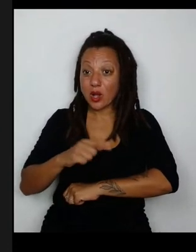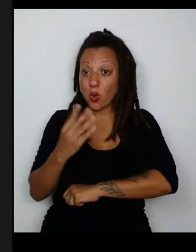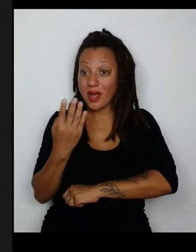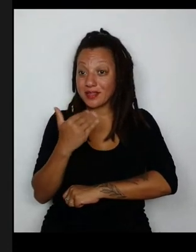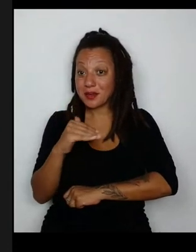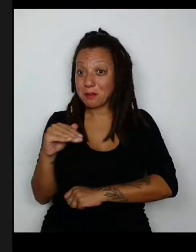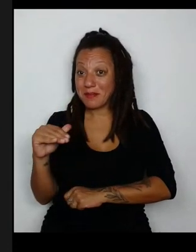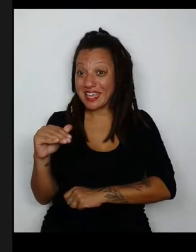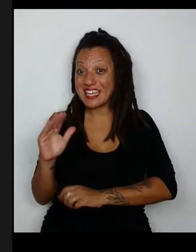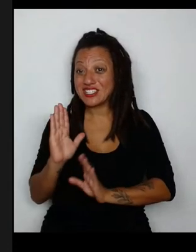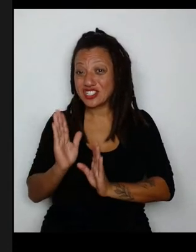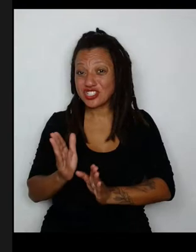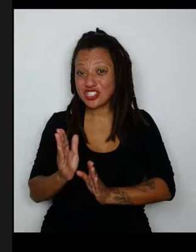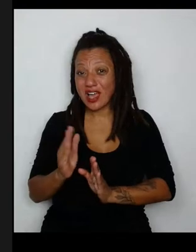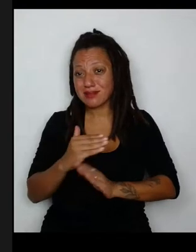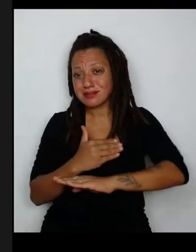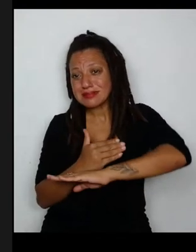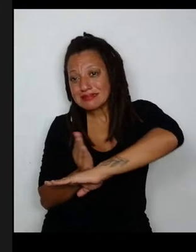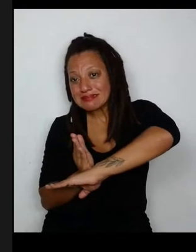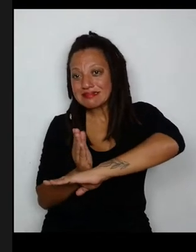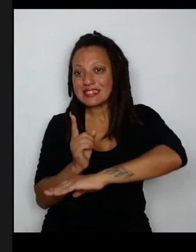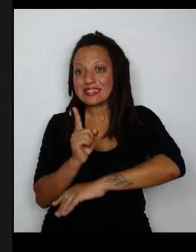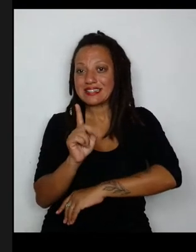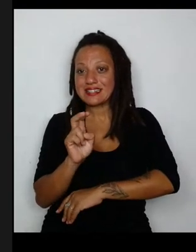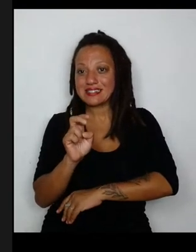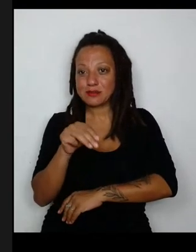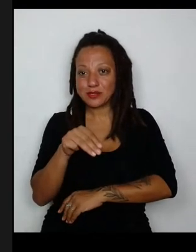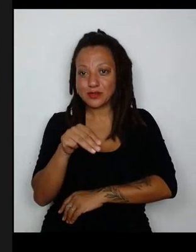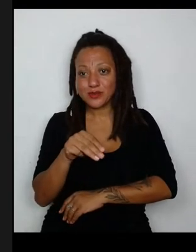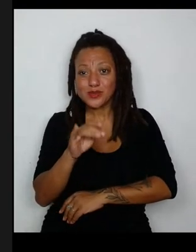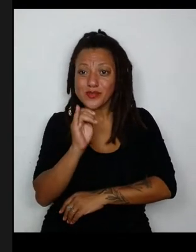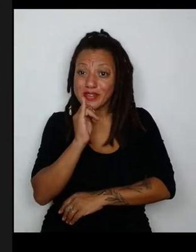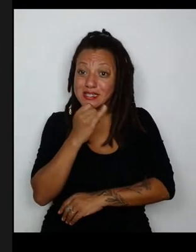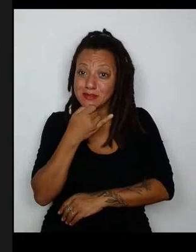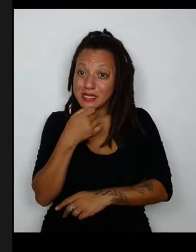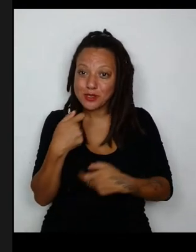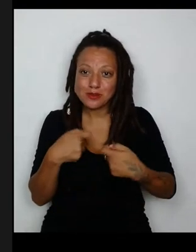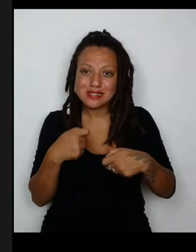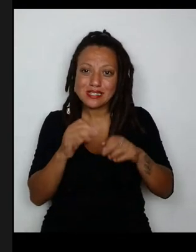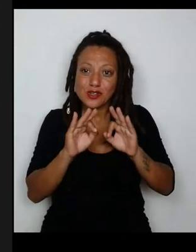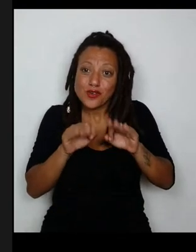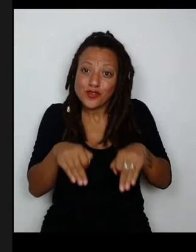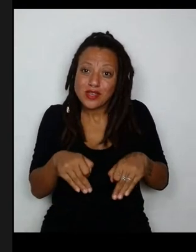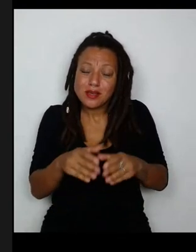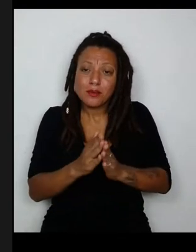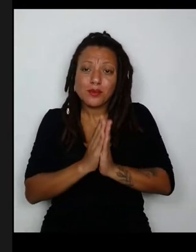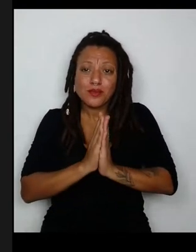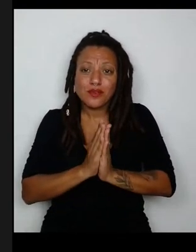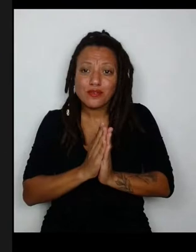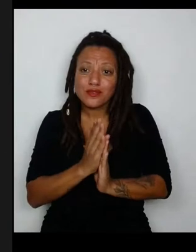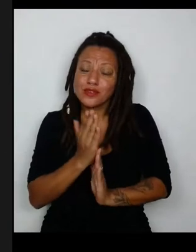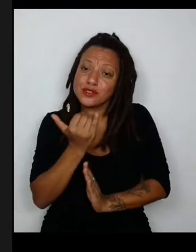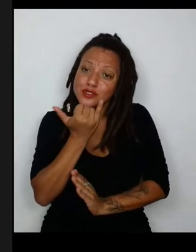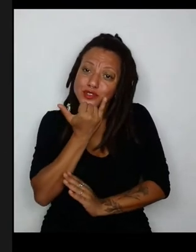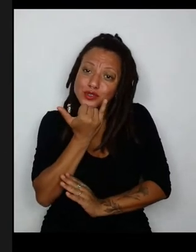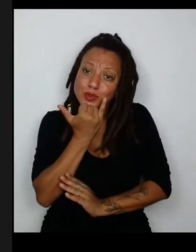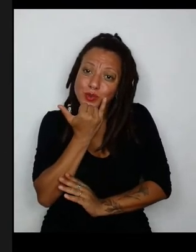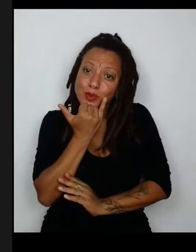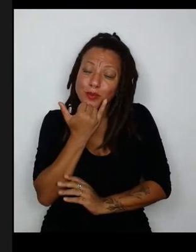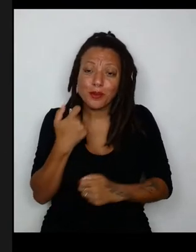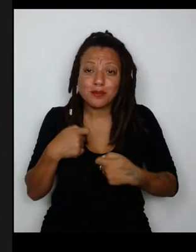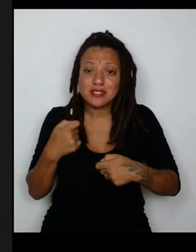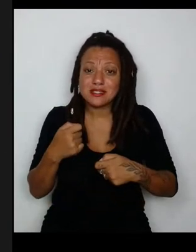the next round table was supposed to start at 4 30. i'll now have to end our conversation i